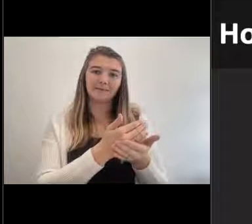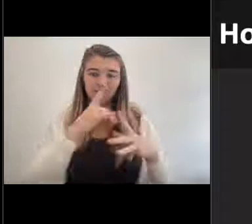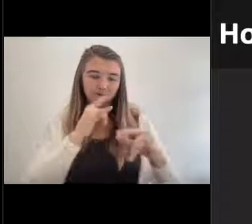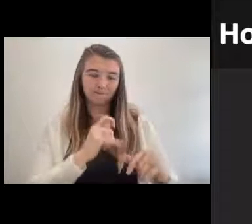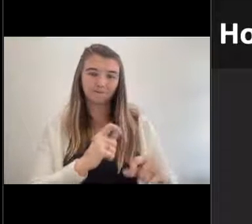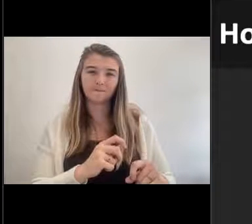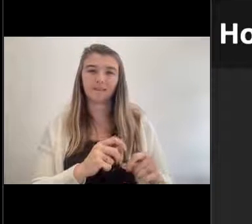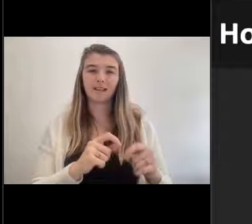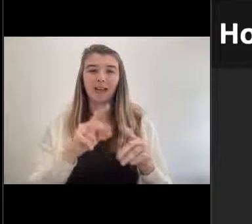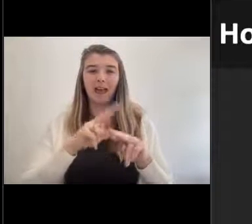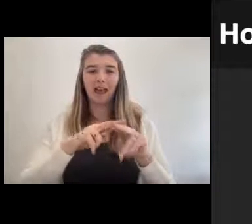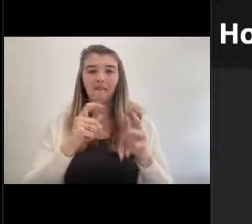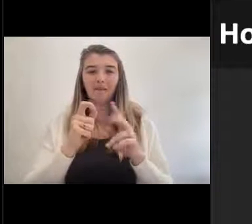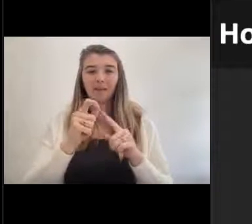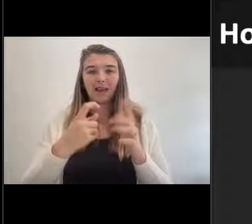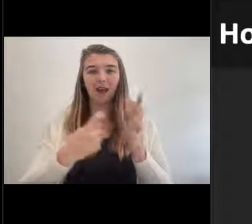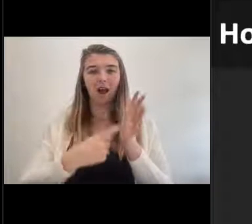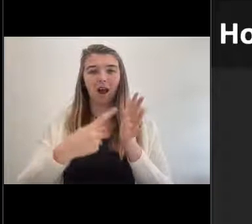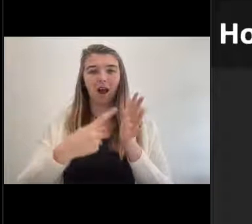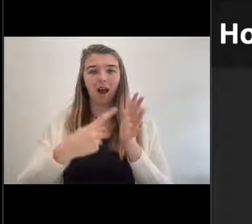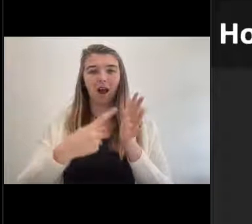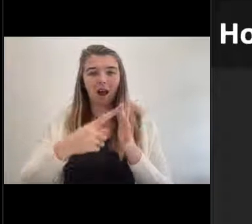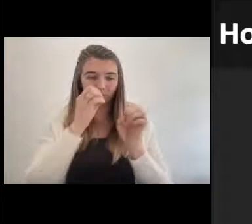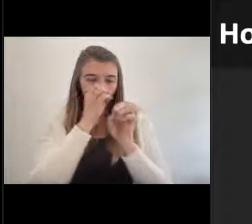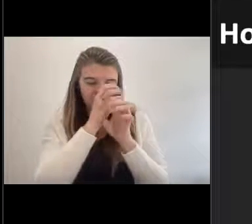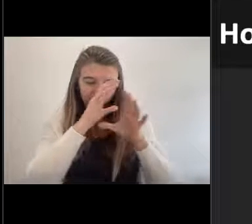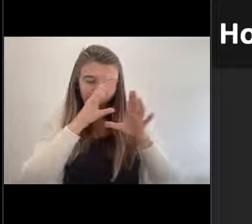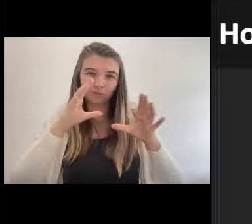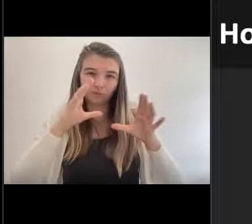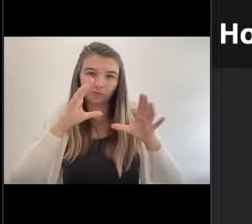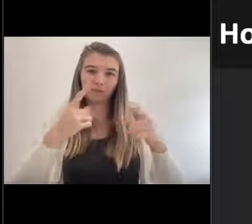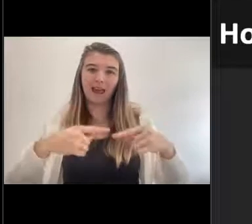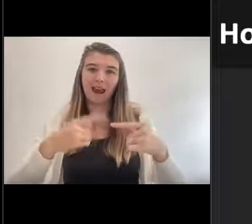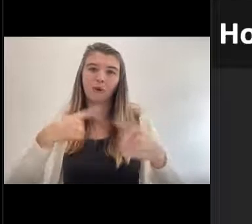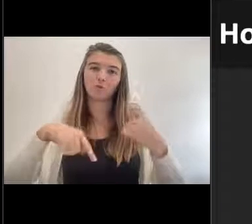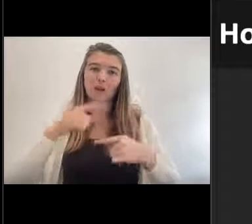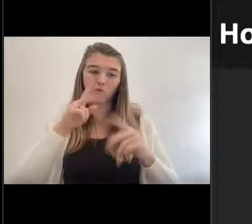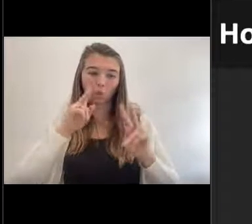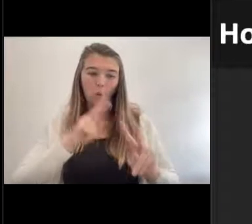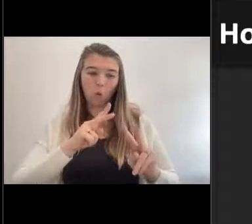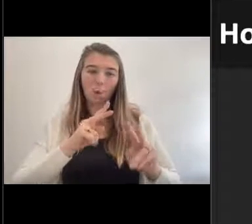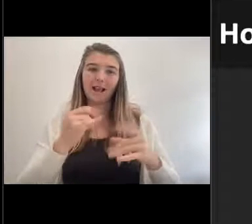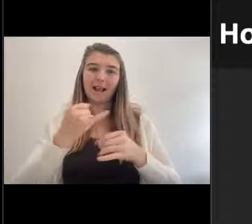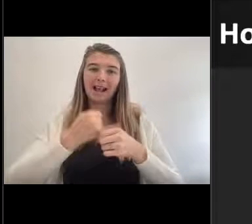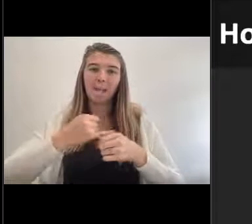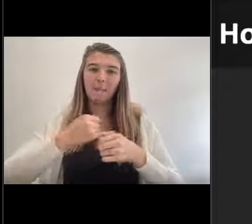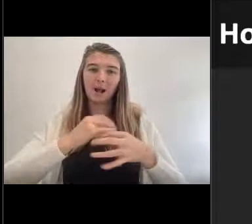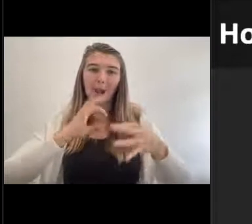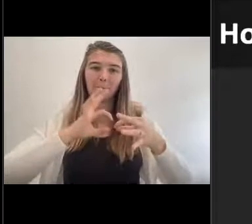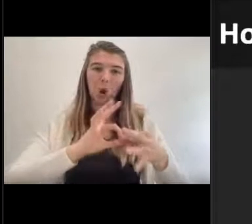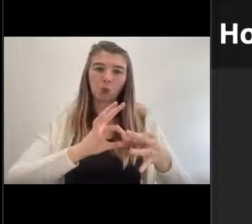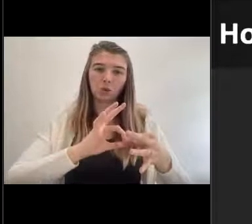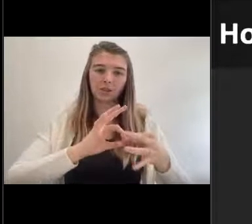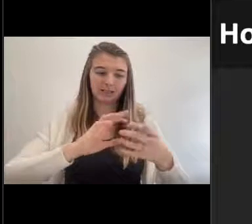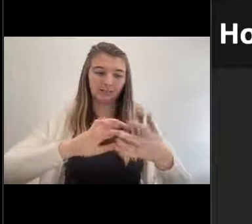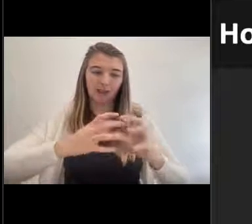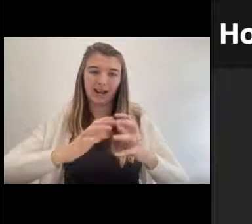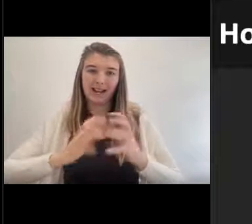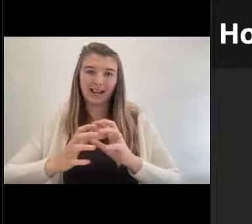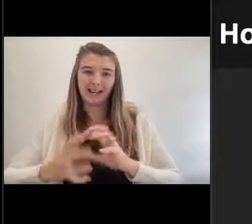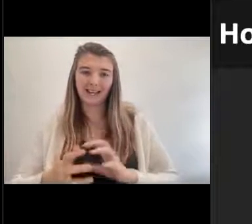this. So very simply, this allows us to look at changes in different chemical bonds or in the structure of the plastics. So for example,